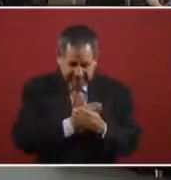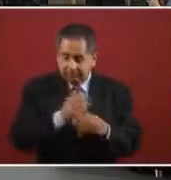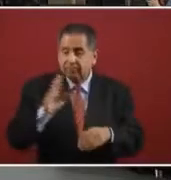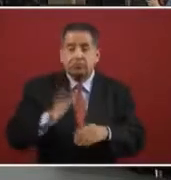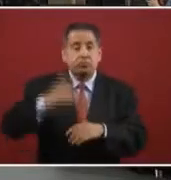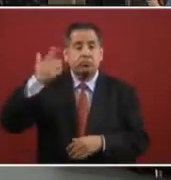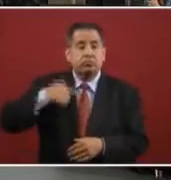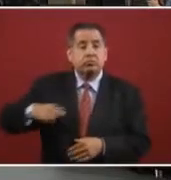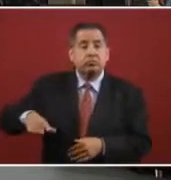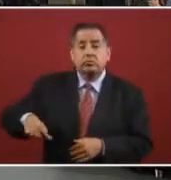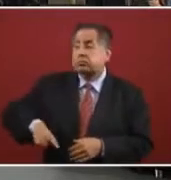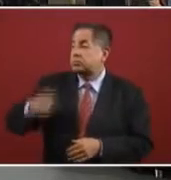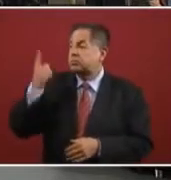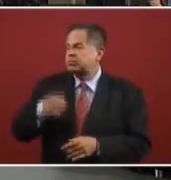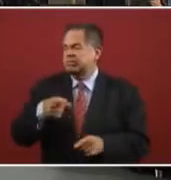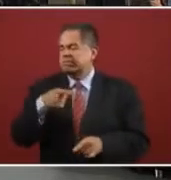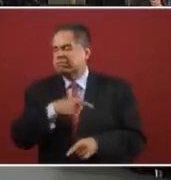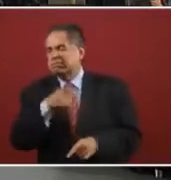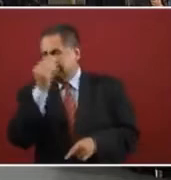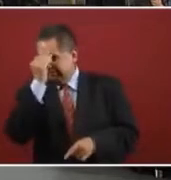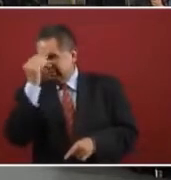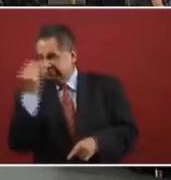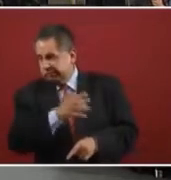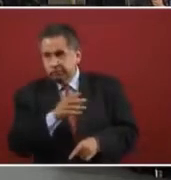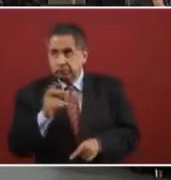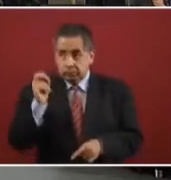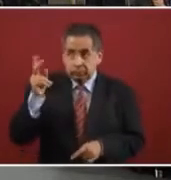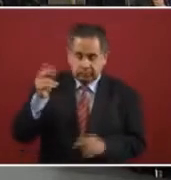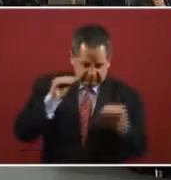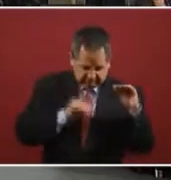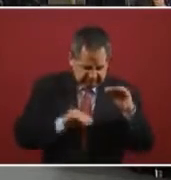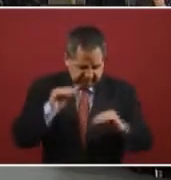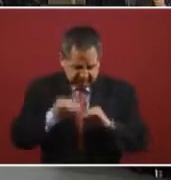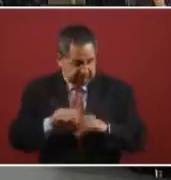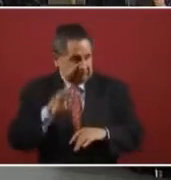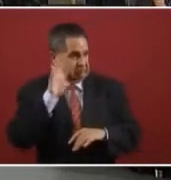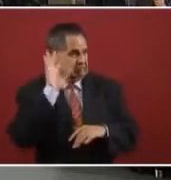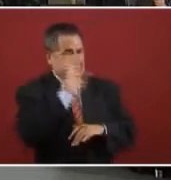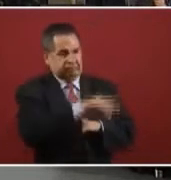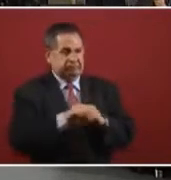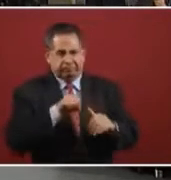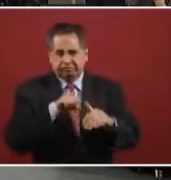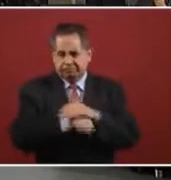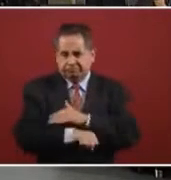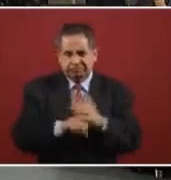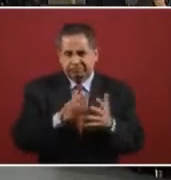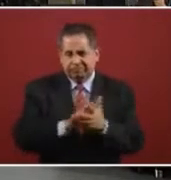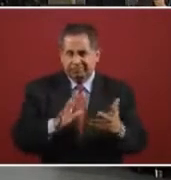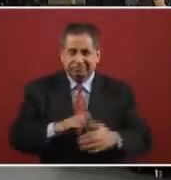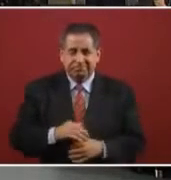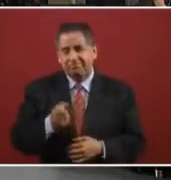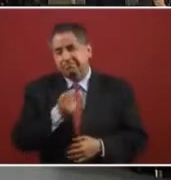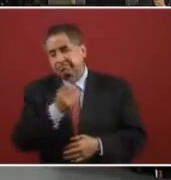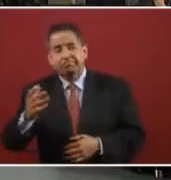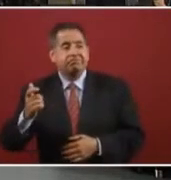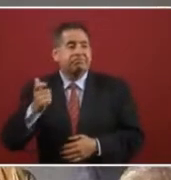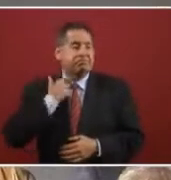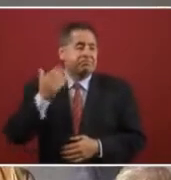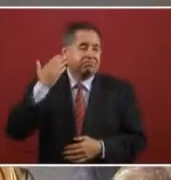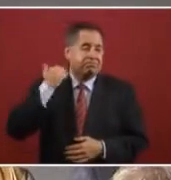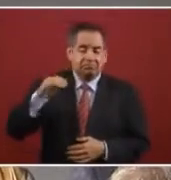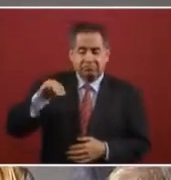Complaints that were fabricated because they were trying to get something done. De